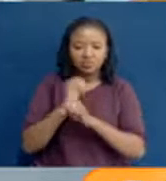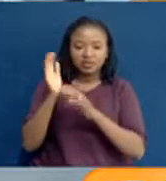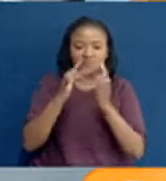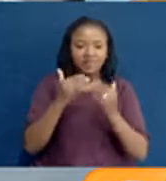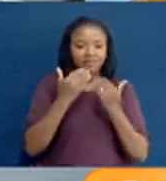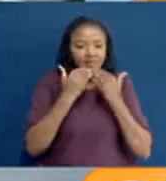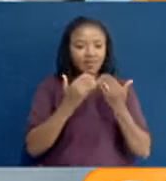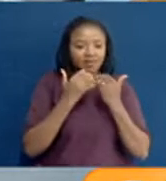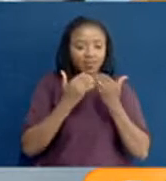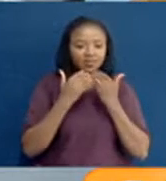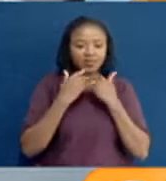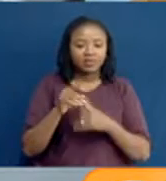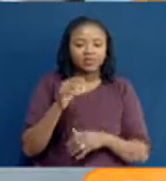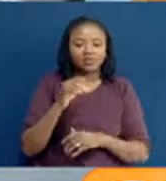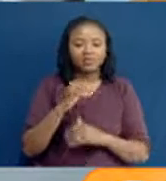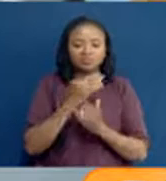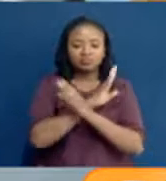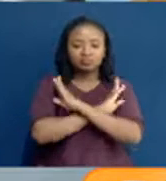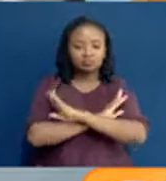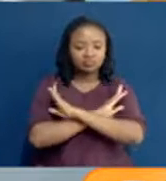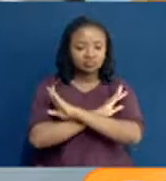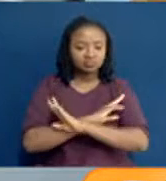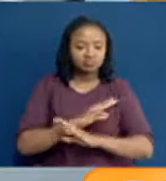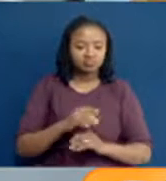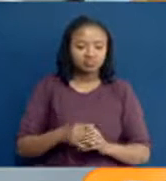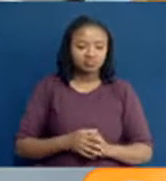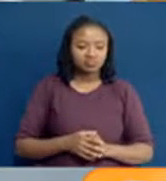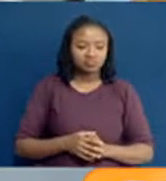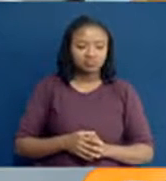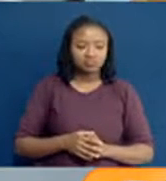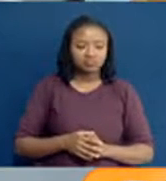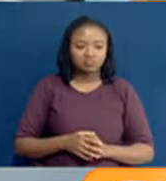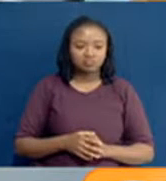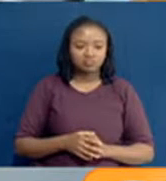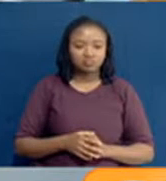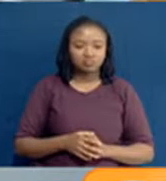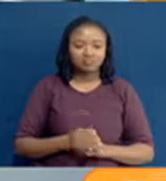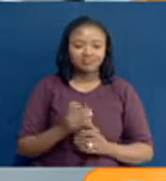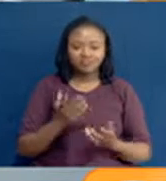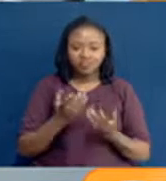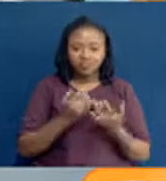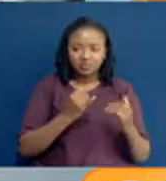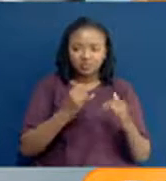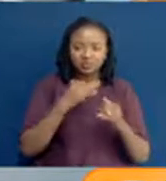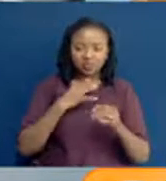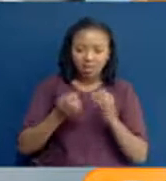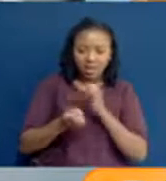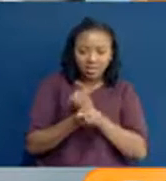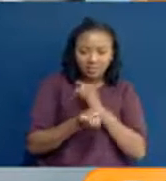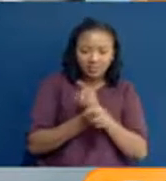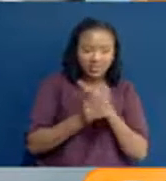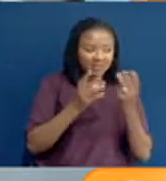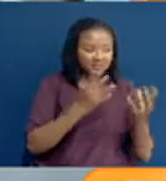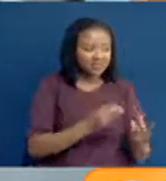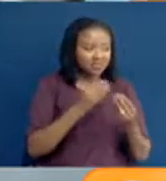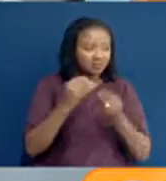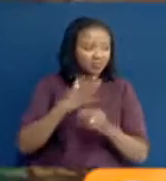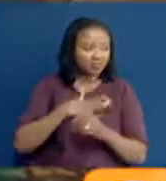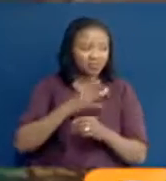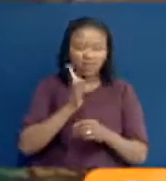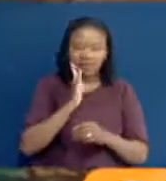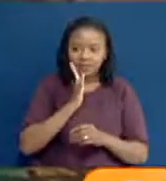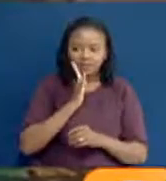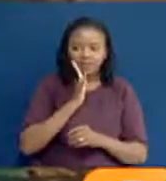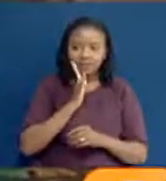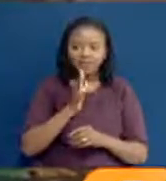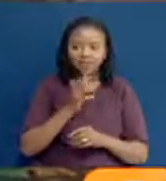Trevor. Remember last time we talked, we thought, how do we explain it to your grandmother or to my mother? Let's try this now. So let us try to